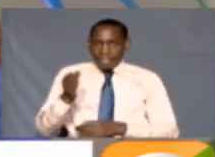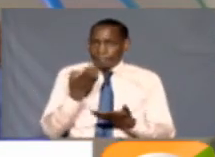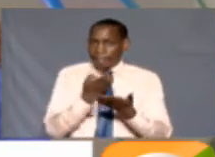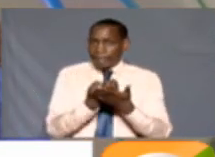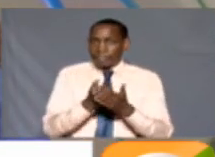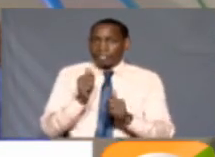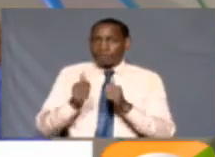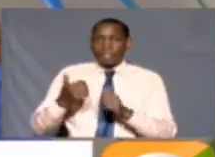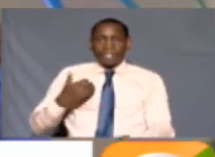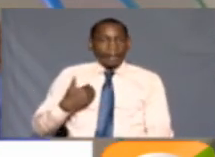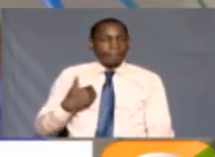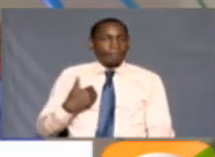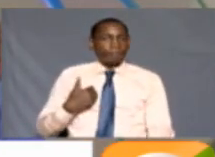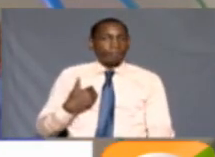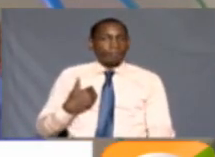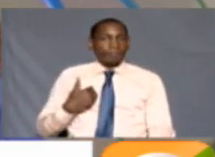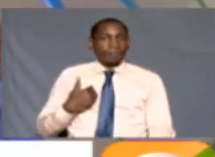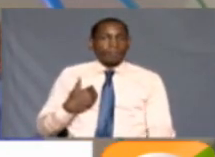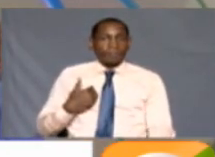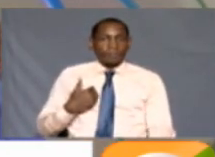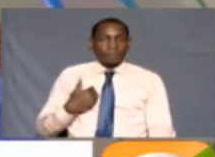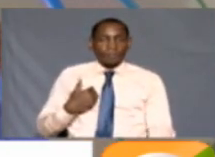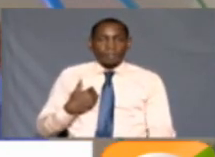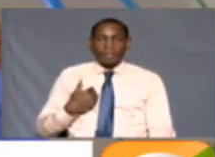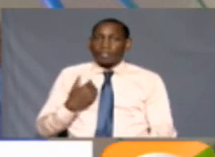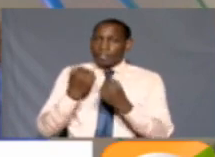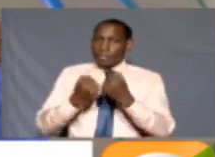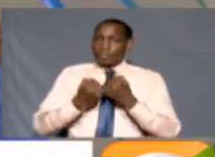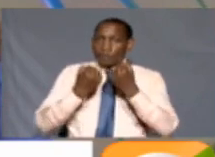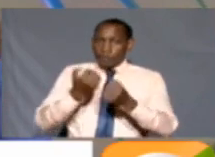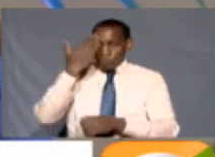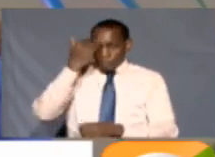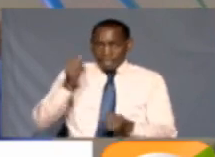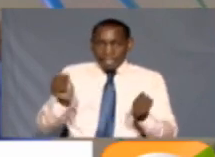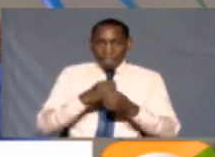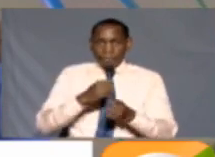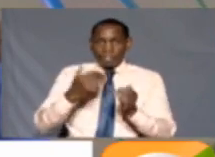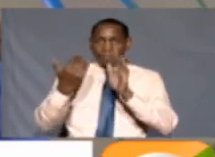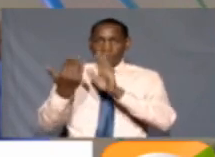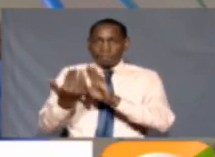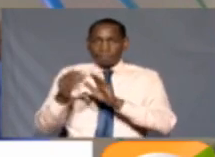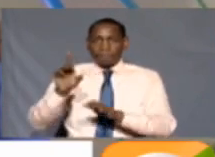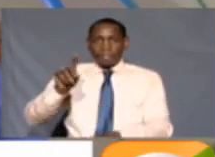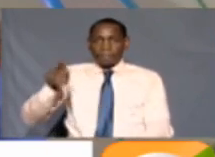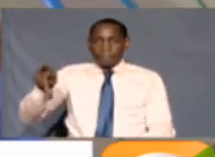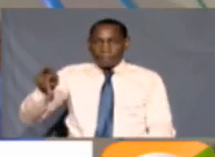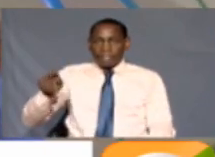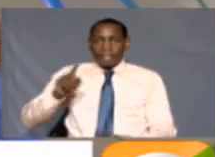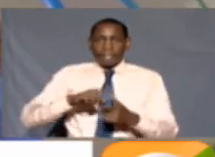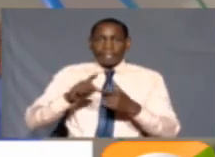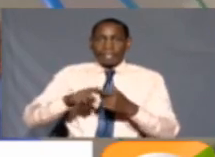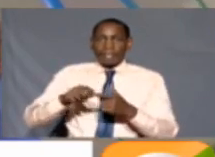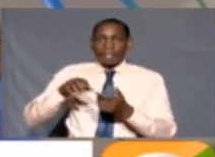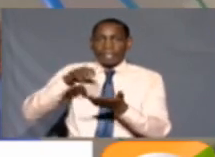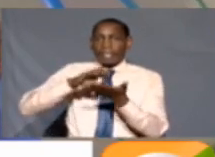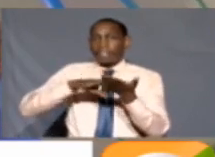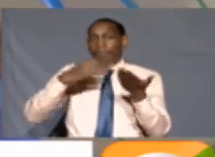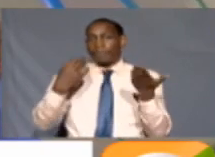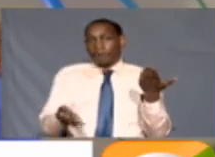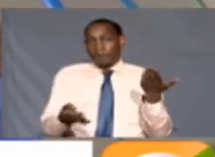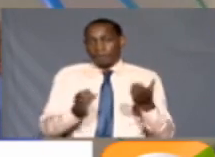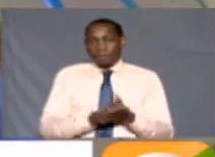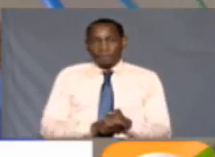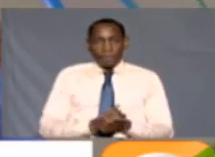evidence we have can withstand a trial. Because again, you don't want to take a case to DPP and then it ends up falling flat on the